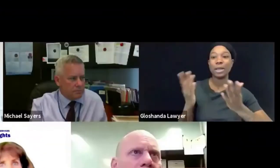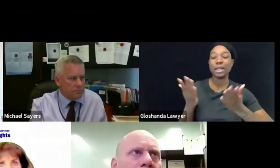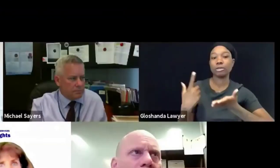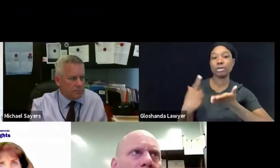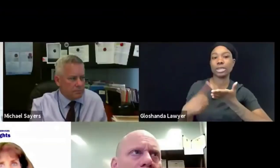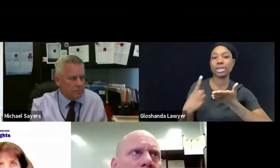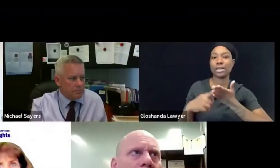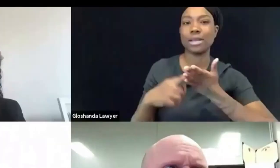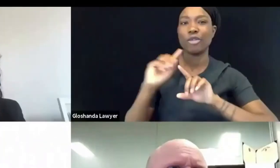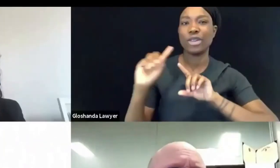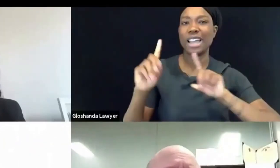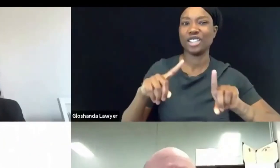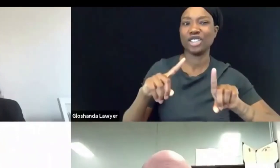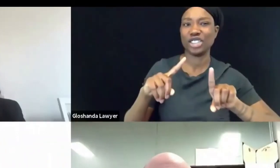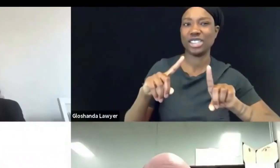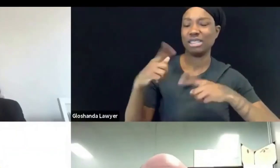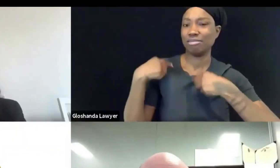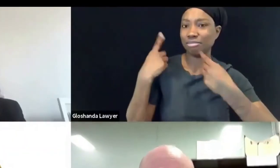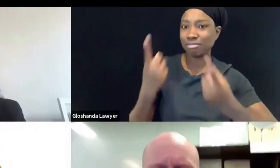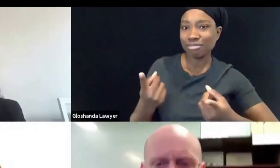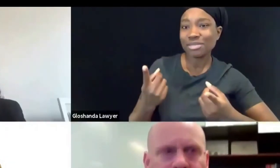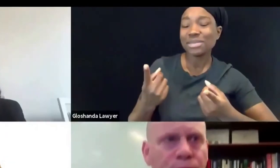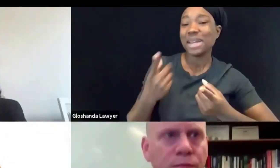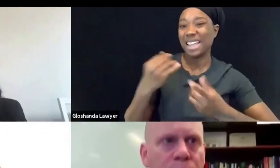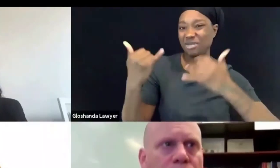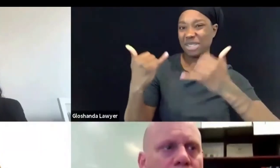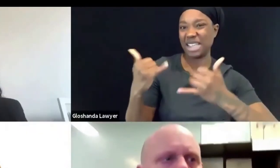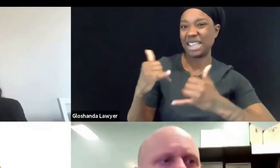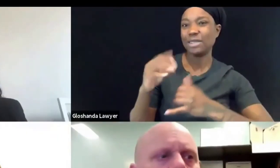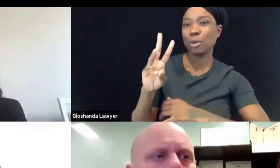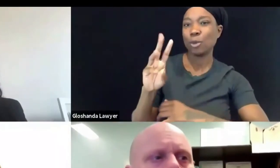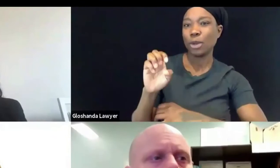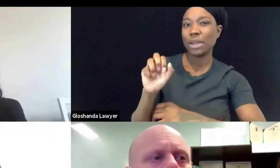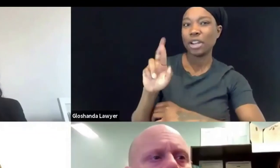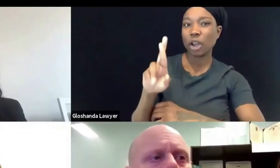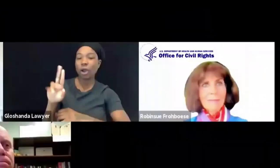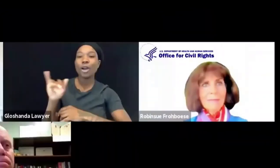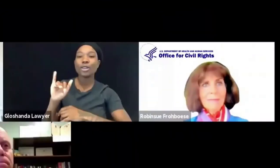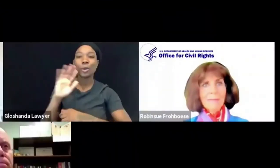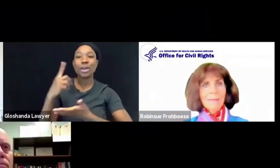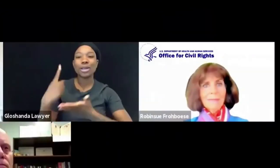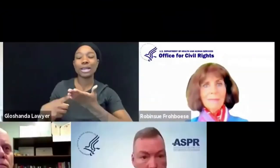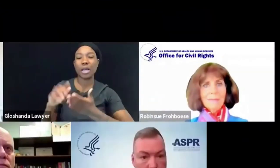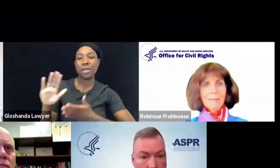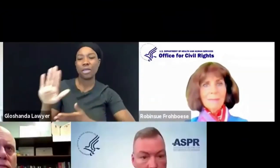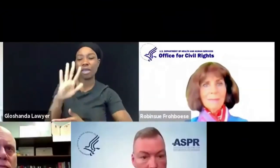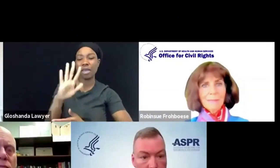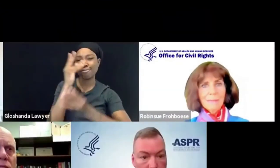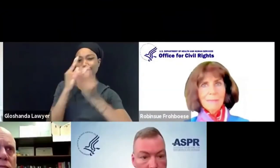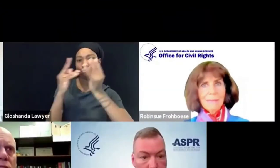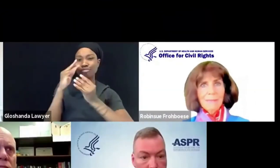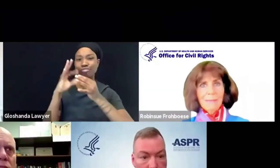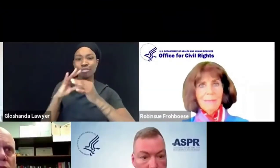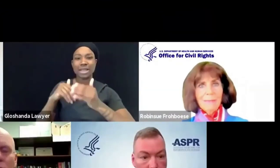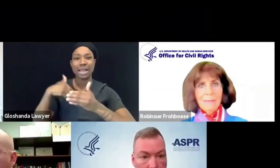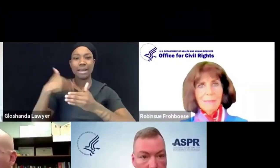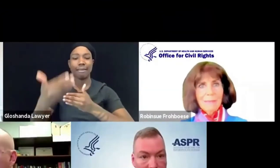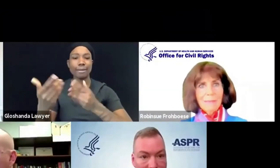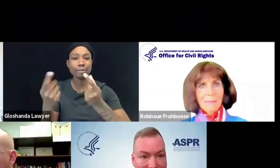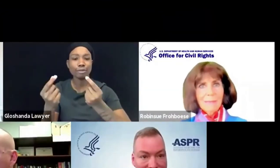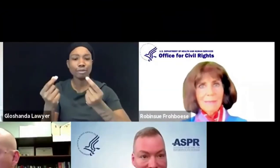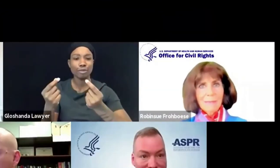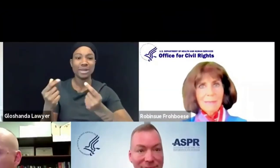today's webinar, and as well as their thoughts about next steps. So I'm delighted to introduce those